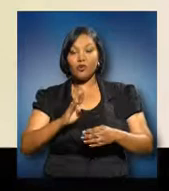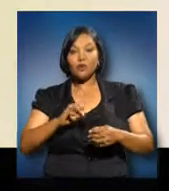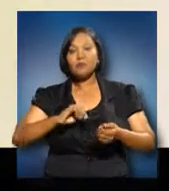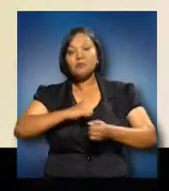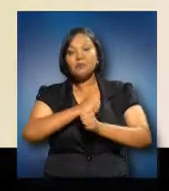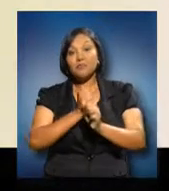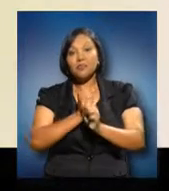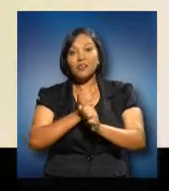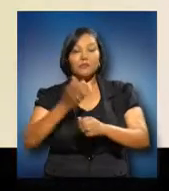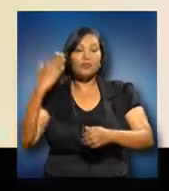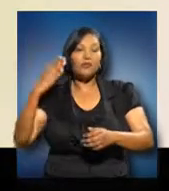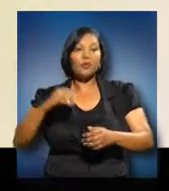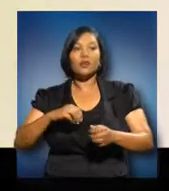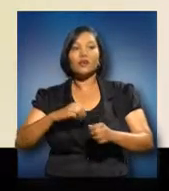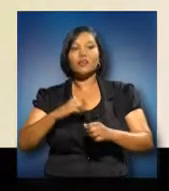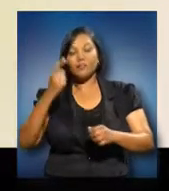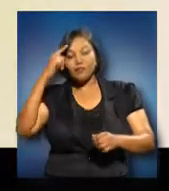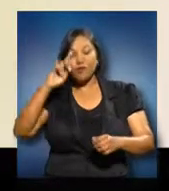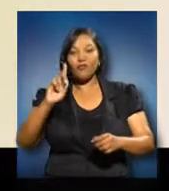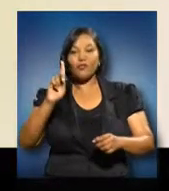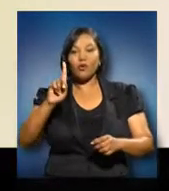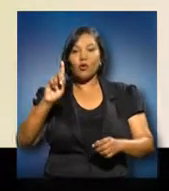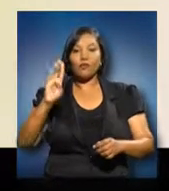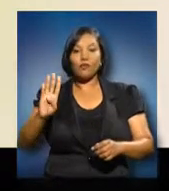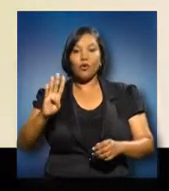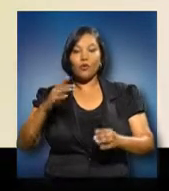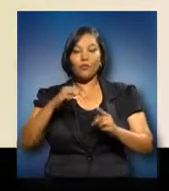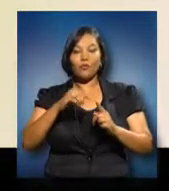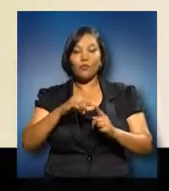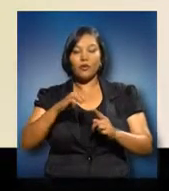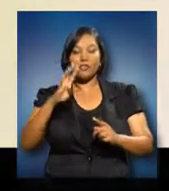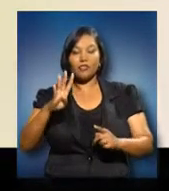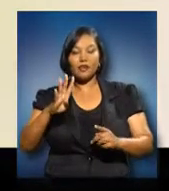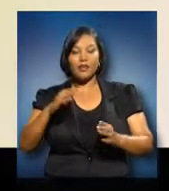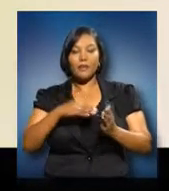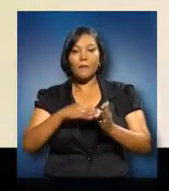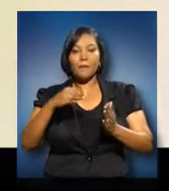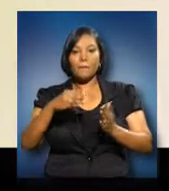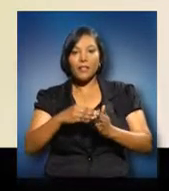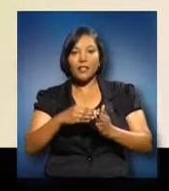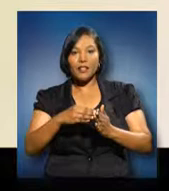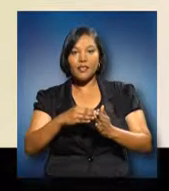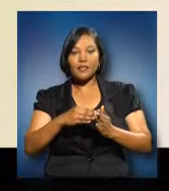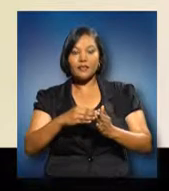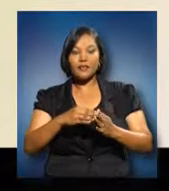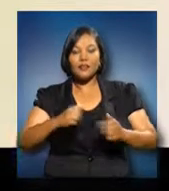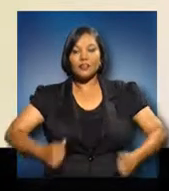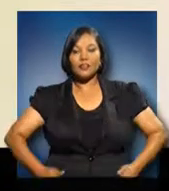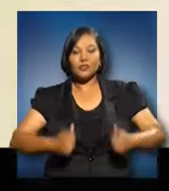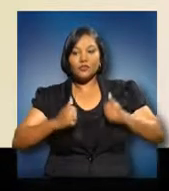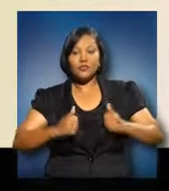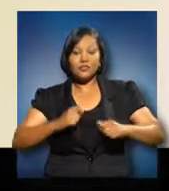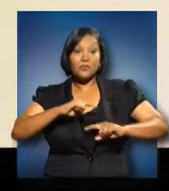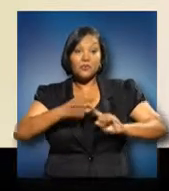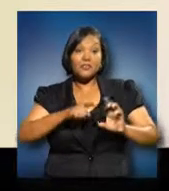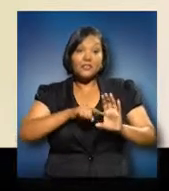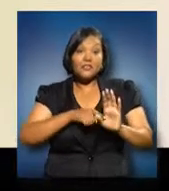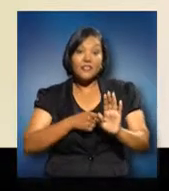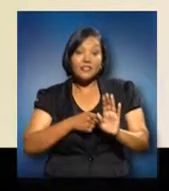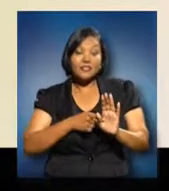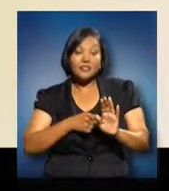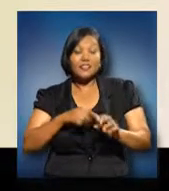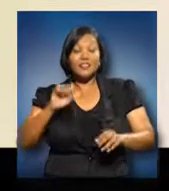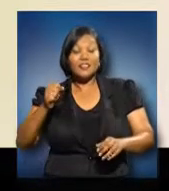4.3 billion termination points on the Internet. At the time of its inception, this was seen as being more than